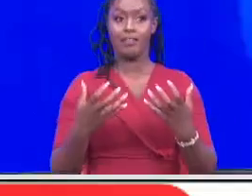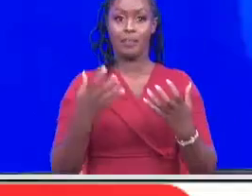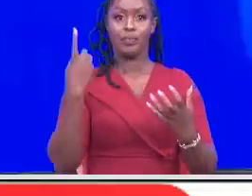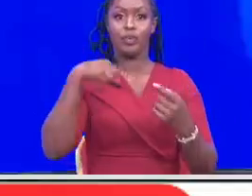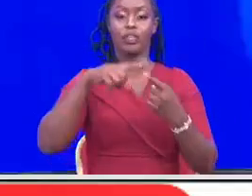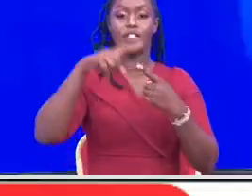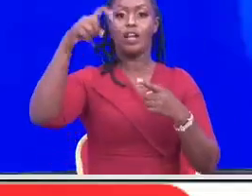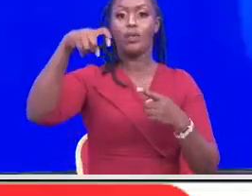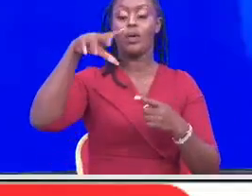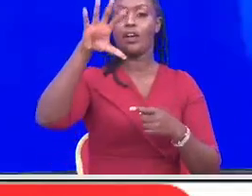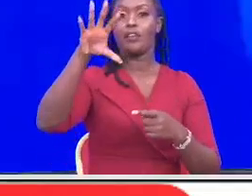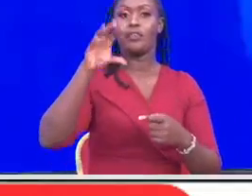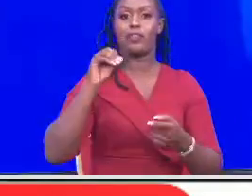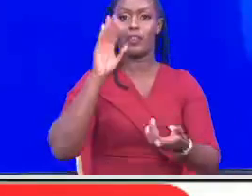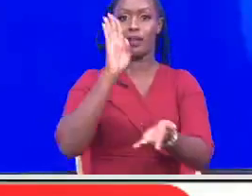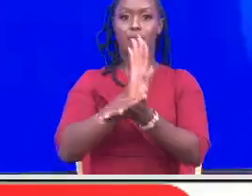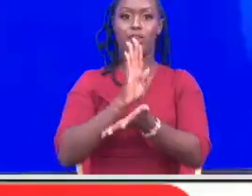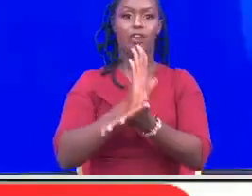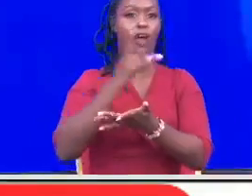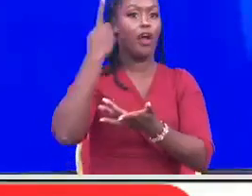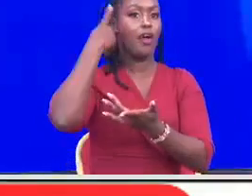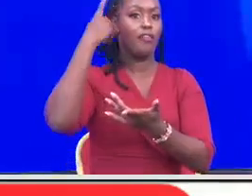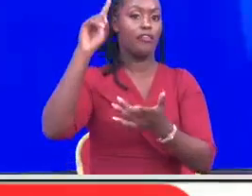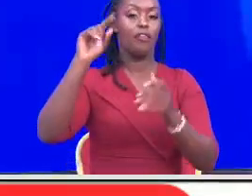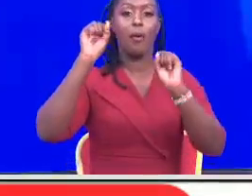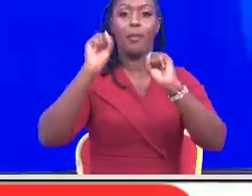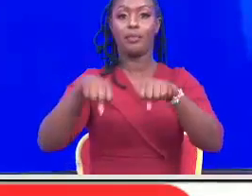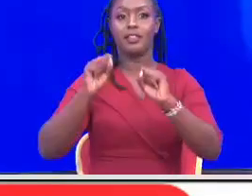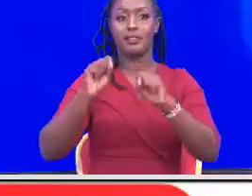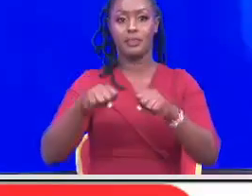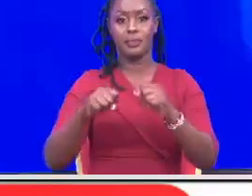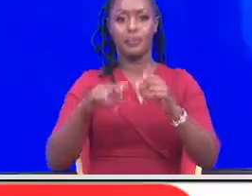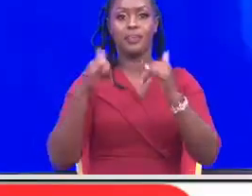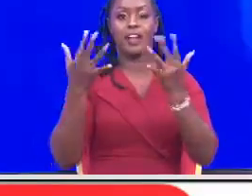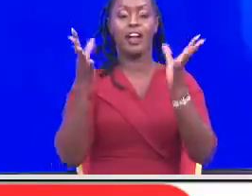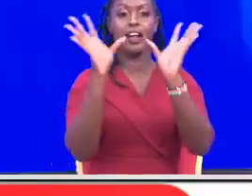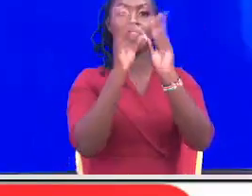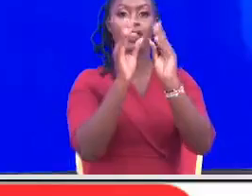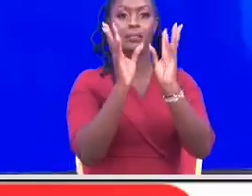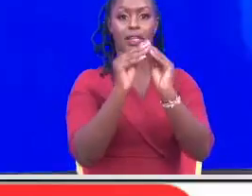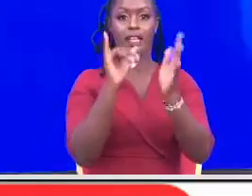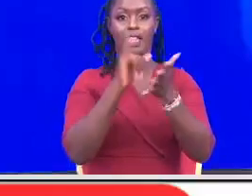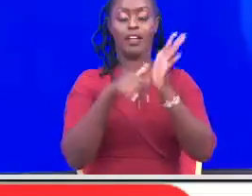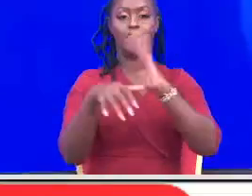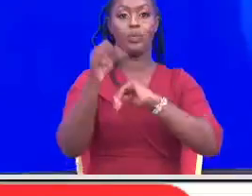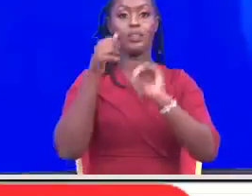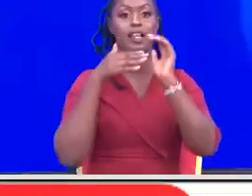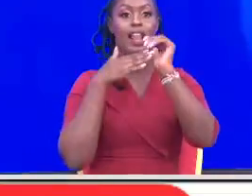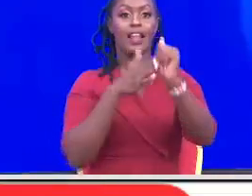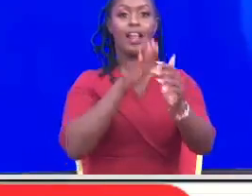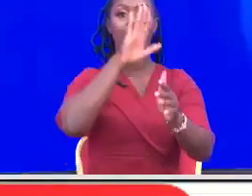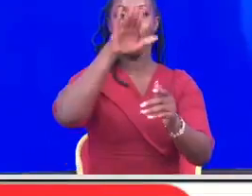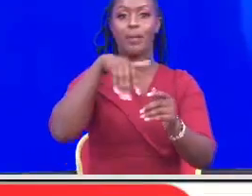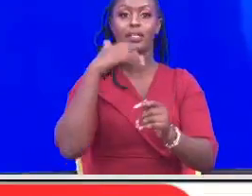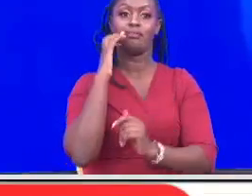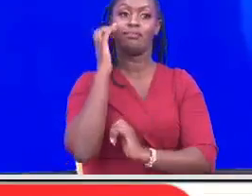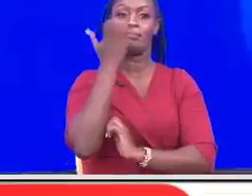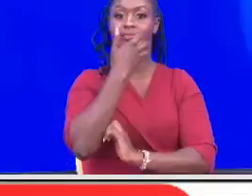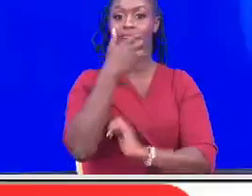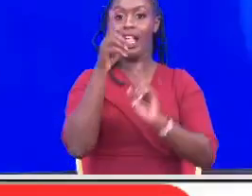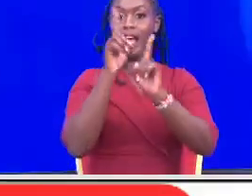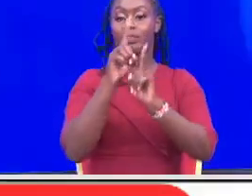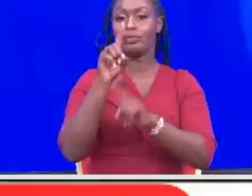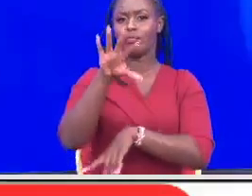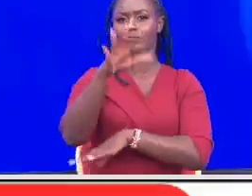15 billion shillings for possible emergencies. In a meeting convened by Deputy President Rigathi Gachagua, an estimated